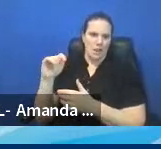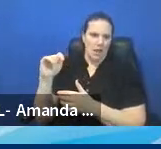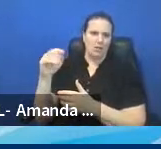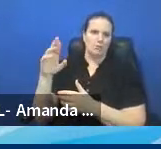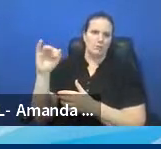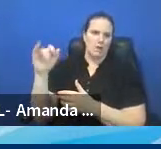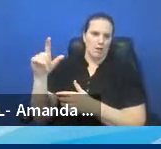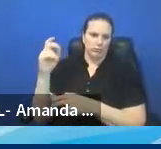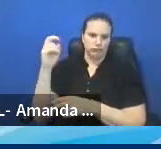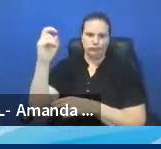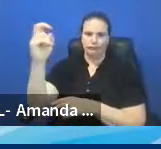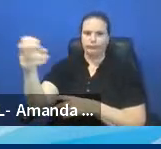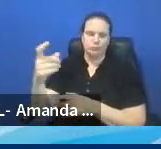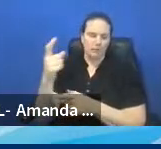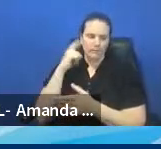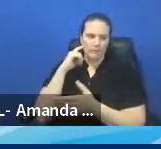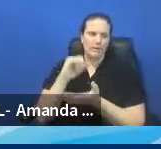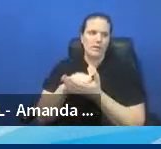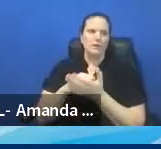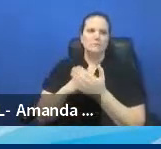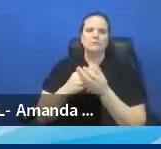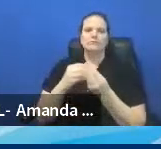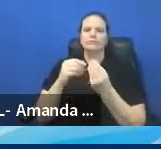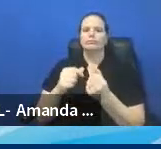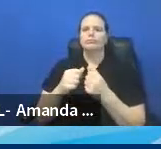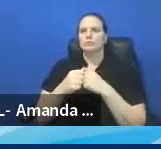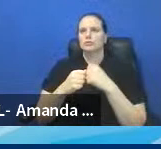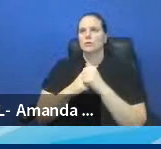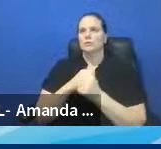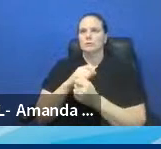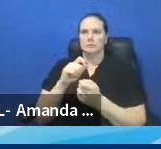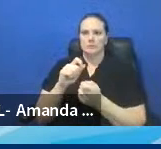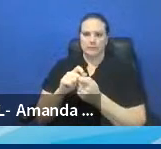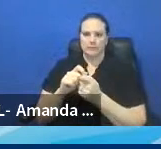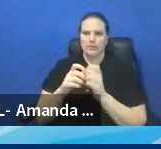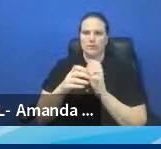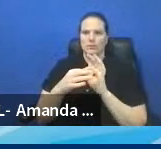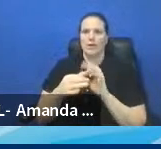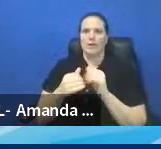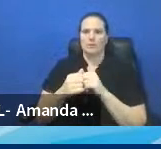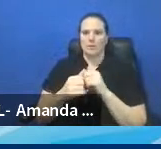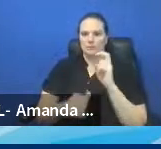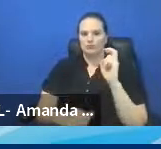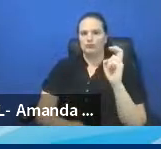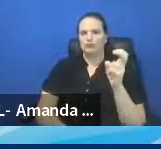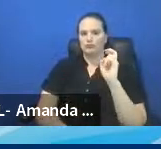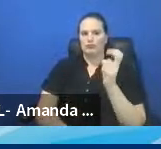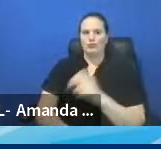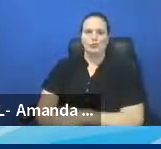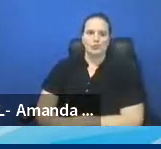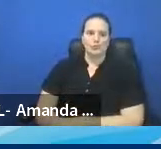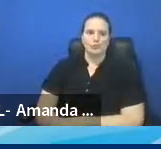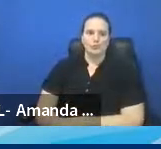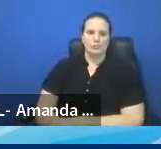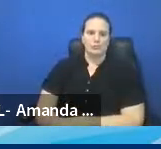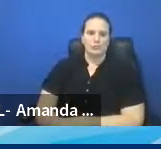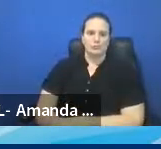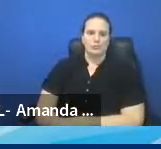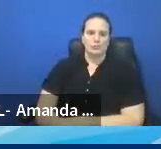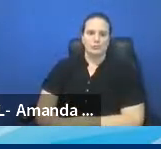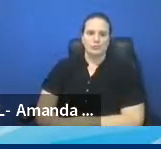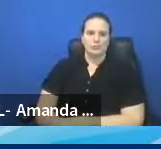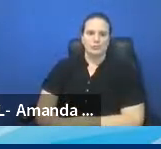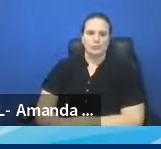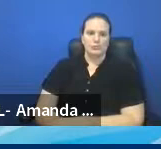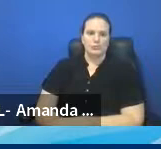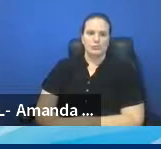of funding construction, there is a source that is specifically tied to transit that we are well positioned to compete